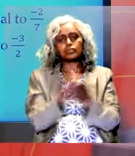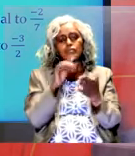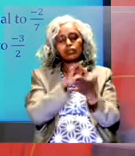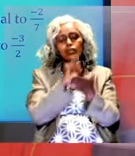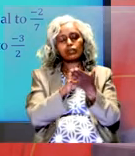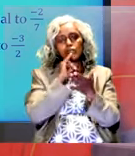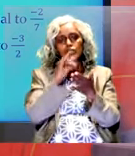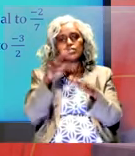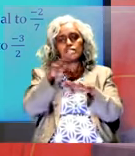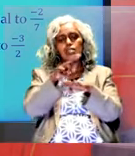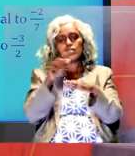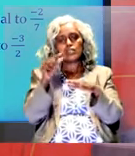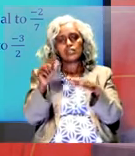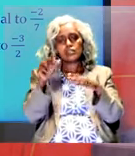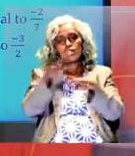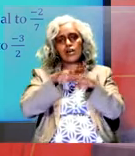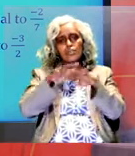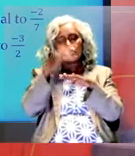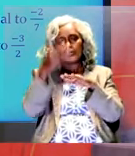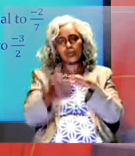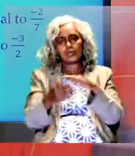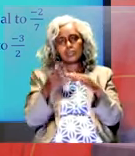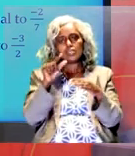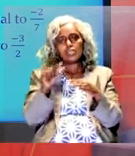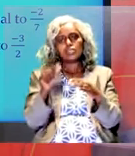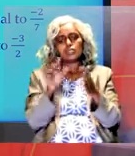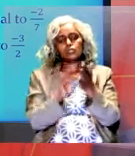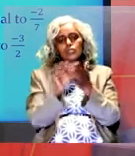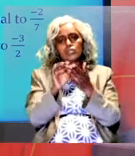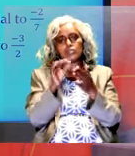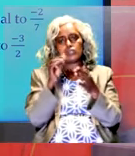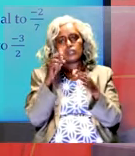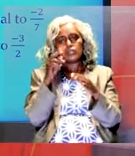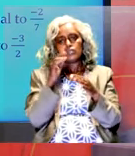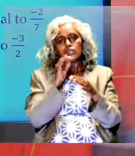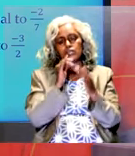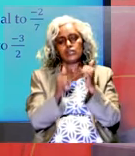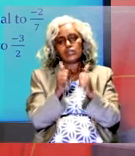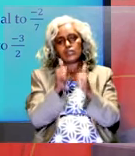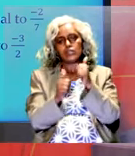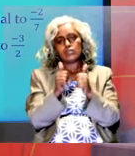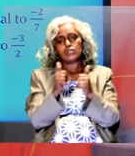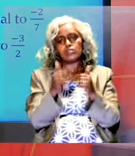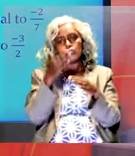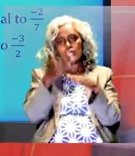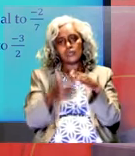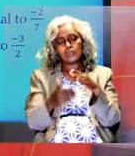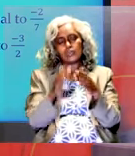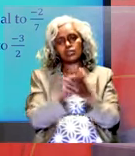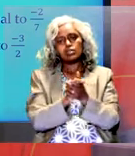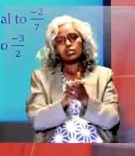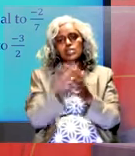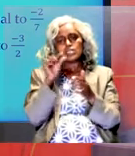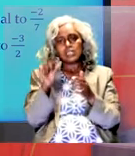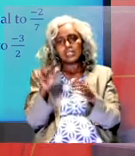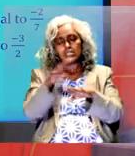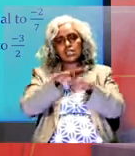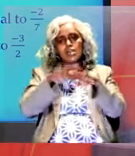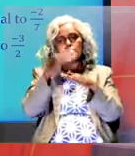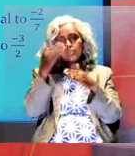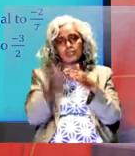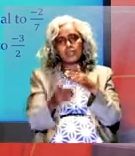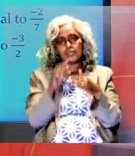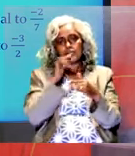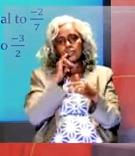it is least upper bound. From the upper bound, the least one is the number, this number which is found at the border. So the least upper bound is